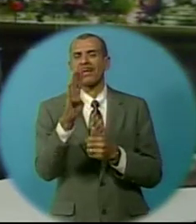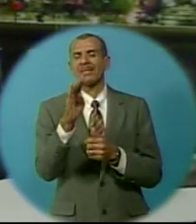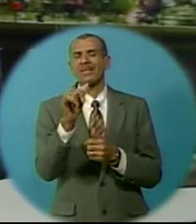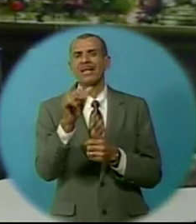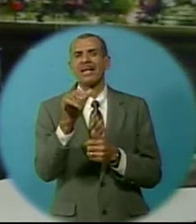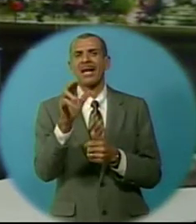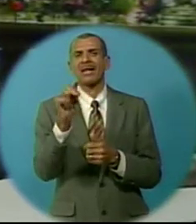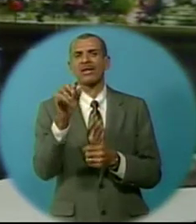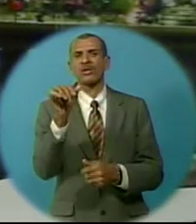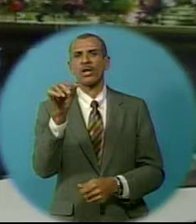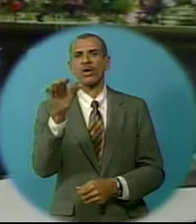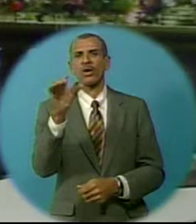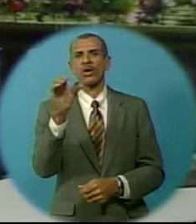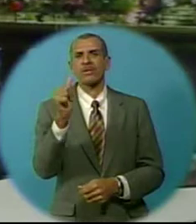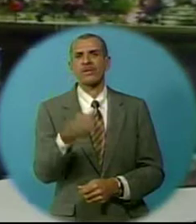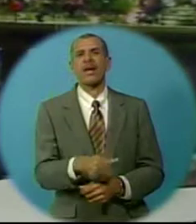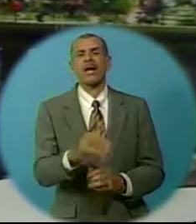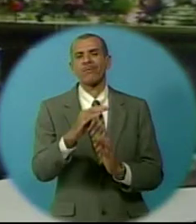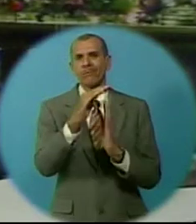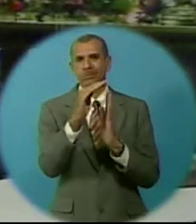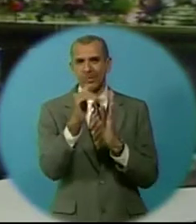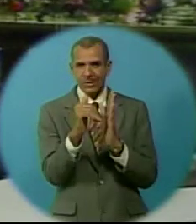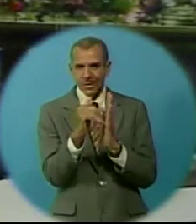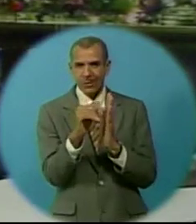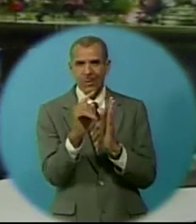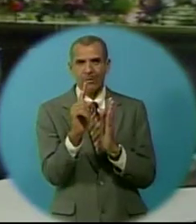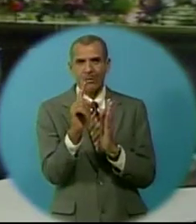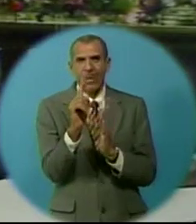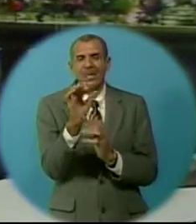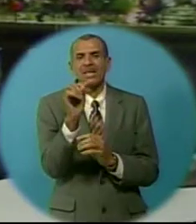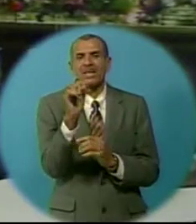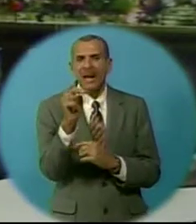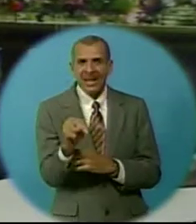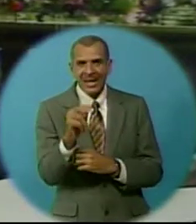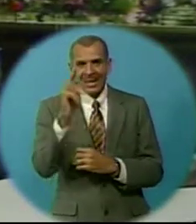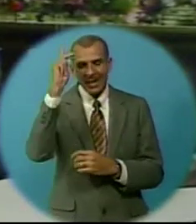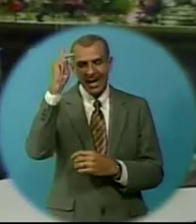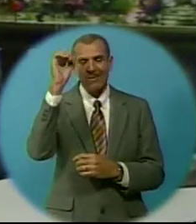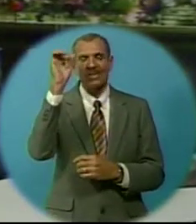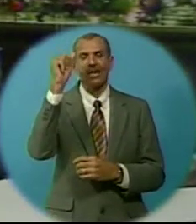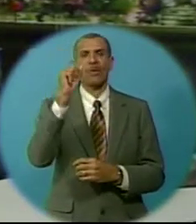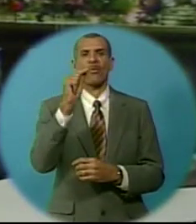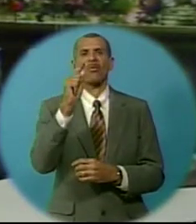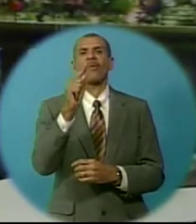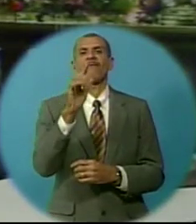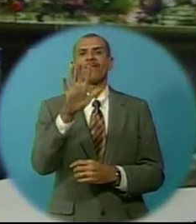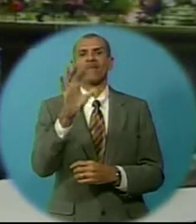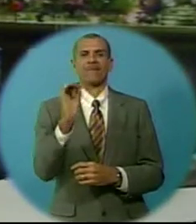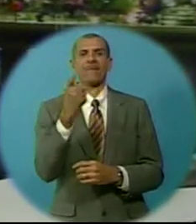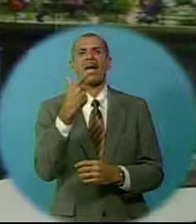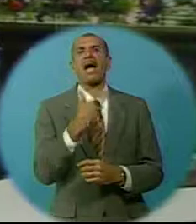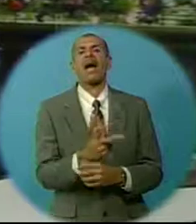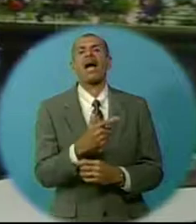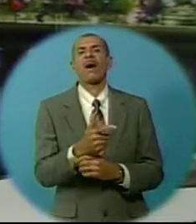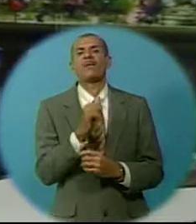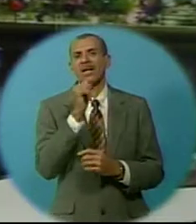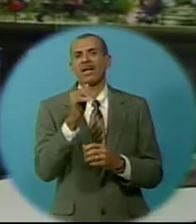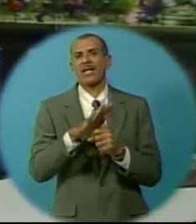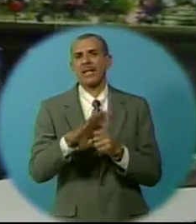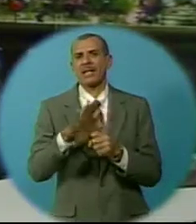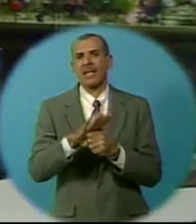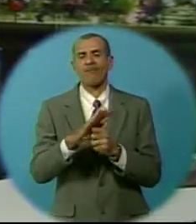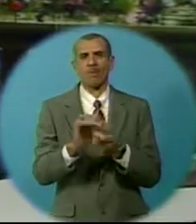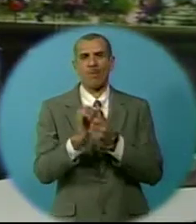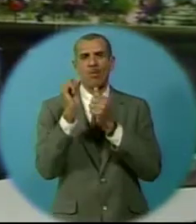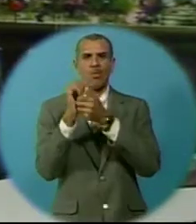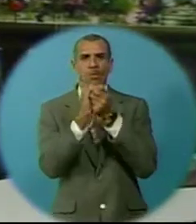50. Shai Hope fell just short of a ton, while Kevin Stout scored a half-century at the Wanderers, but it wasn't enough to secure a win for